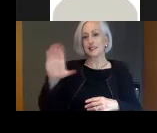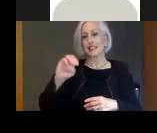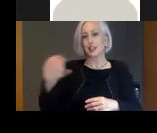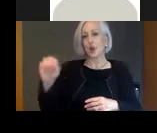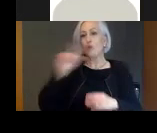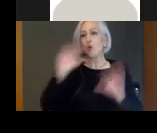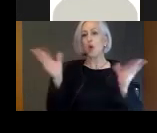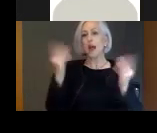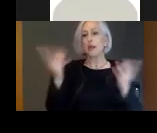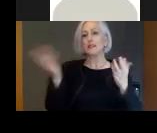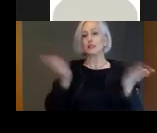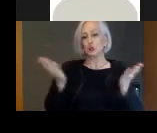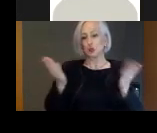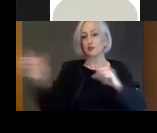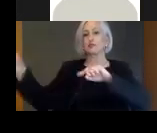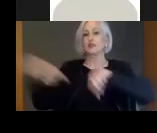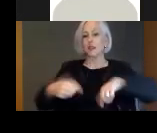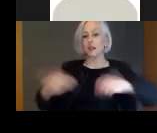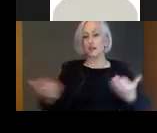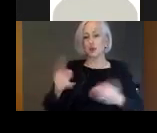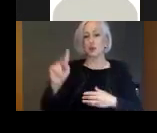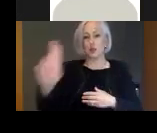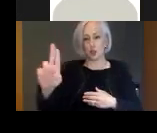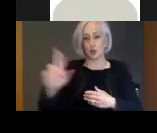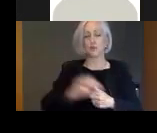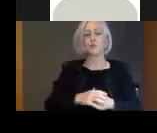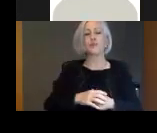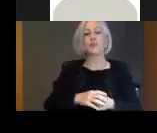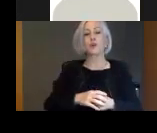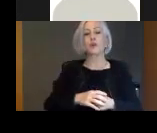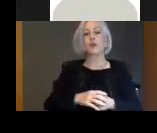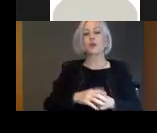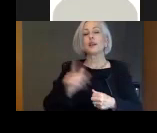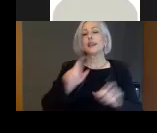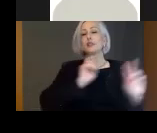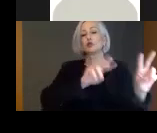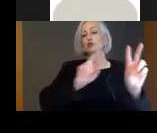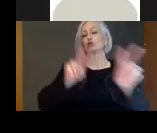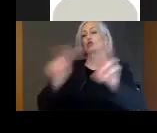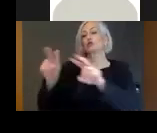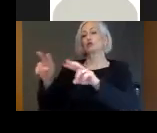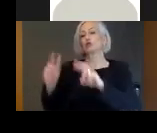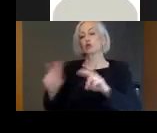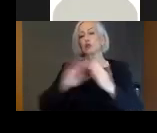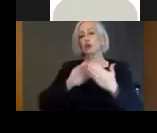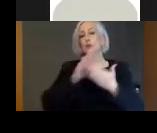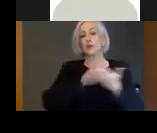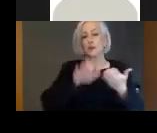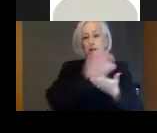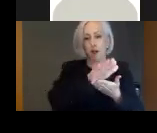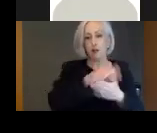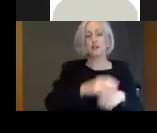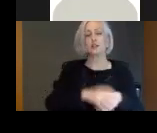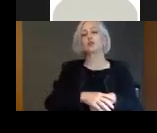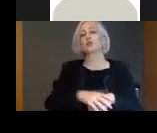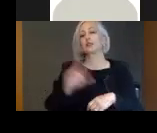visited KU. And there he toured community colleges,